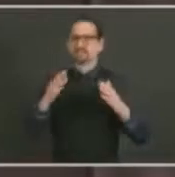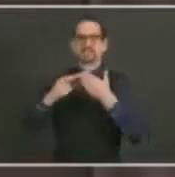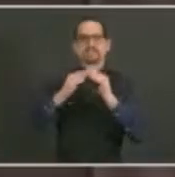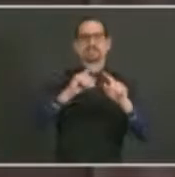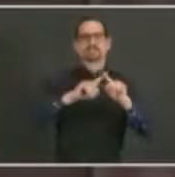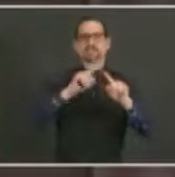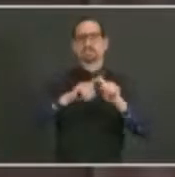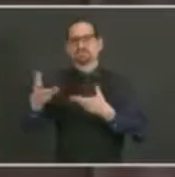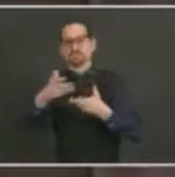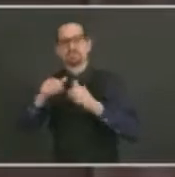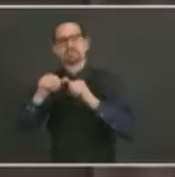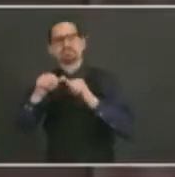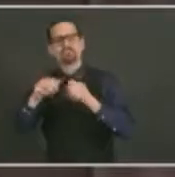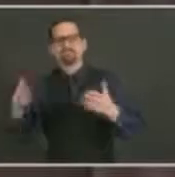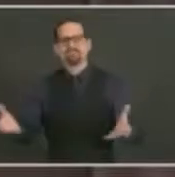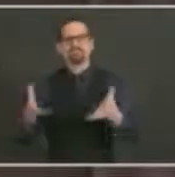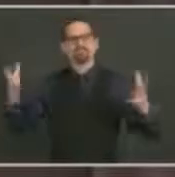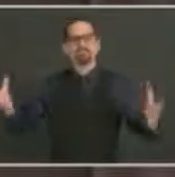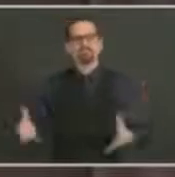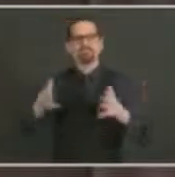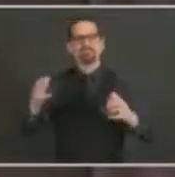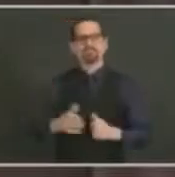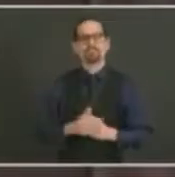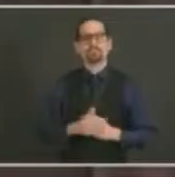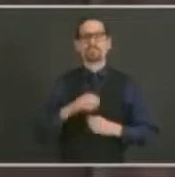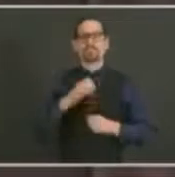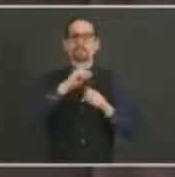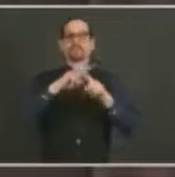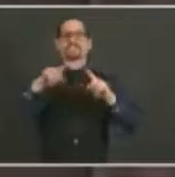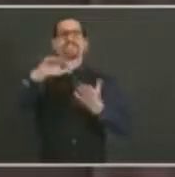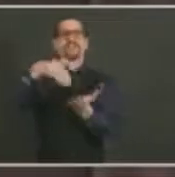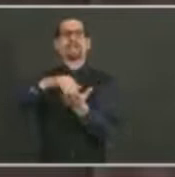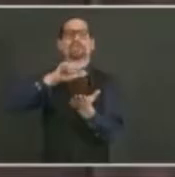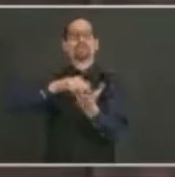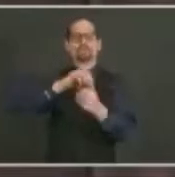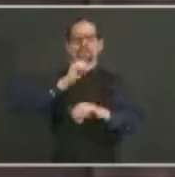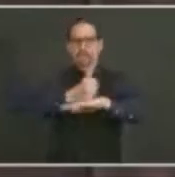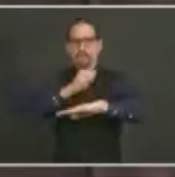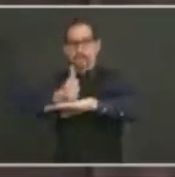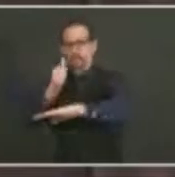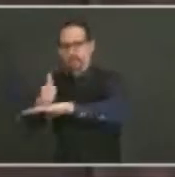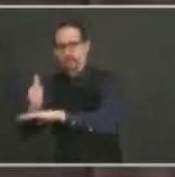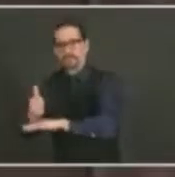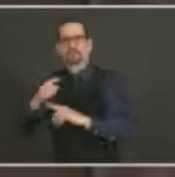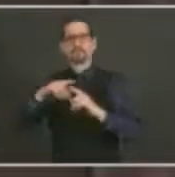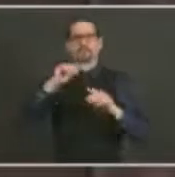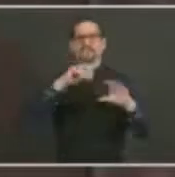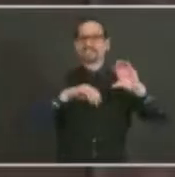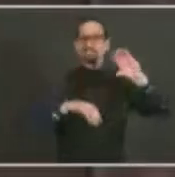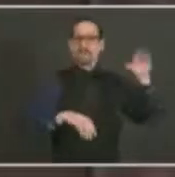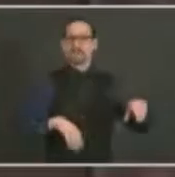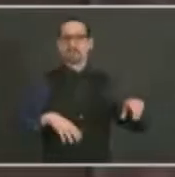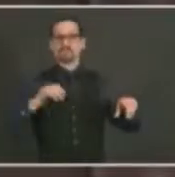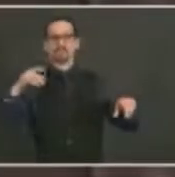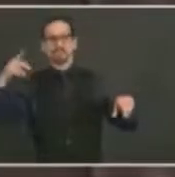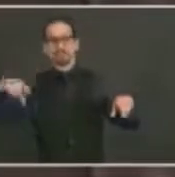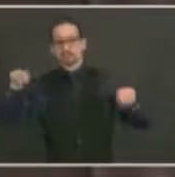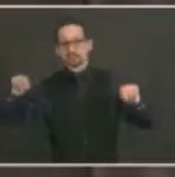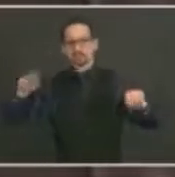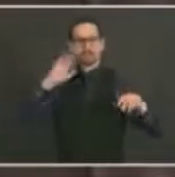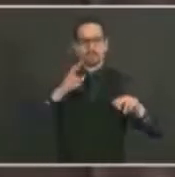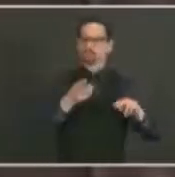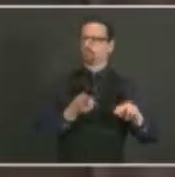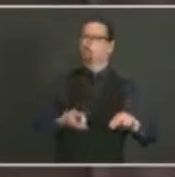then along with the pharmacies, I think that you're going to see a rapid increase. And also remember, we vaccinated certain specific